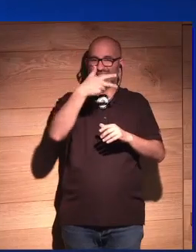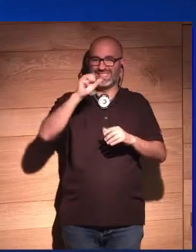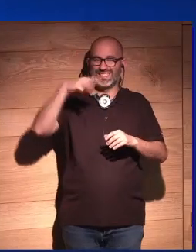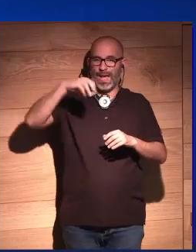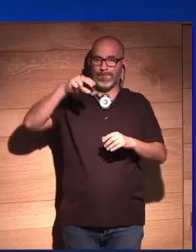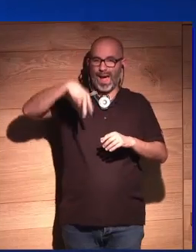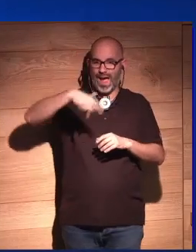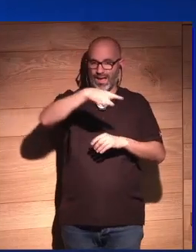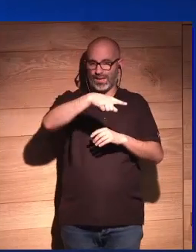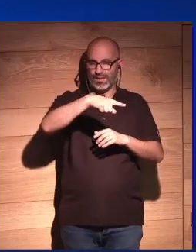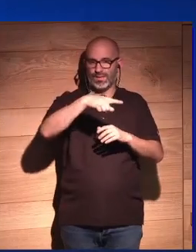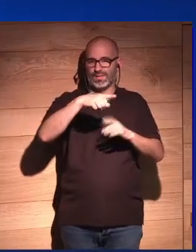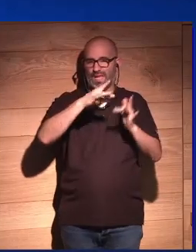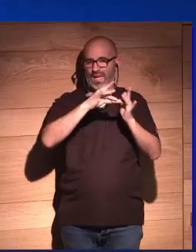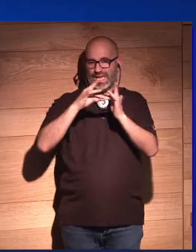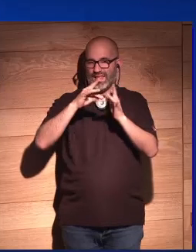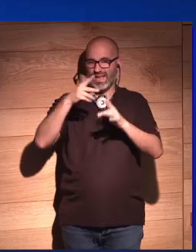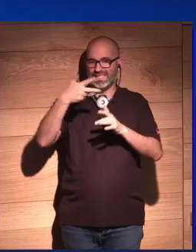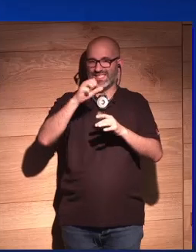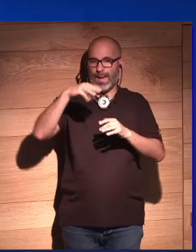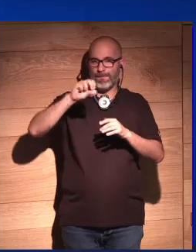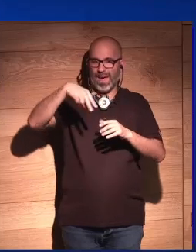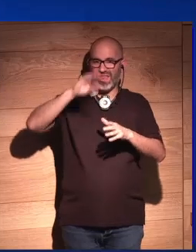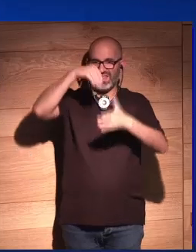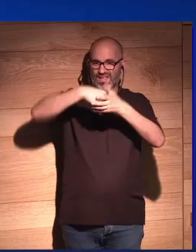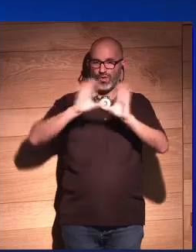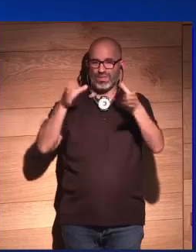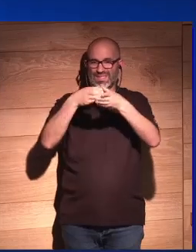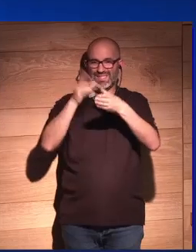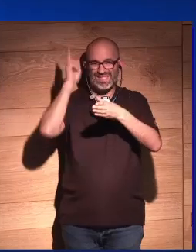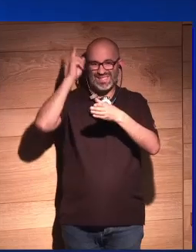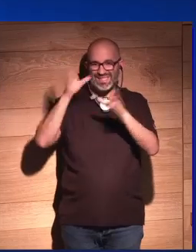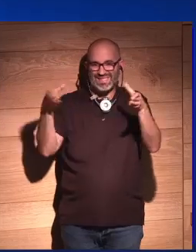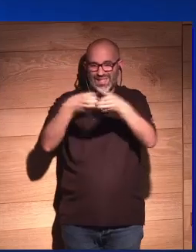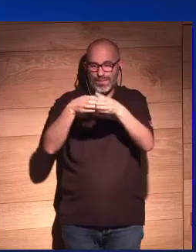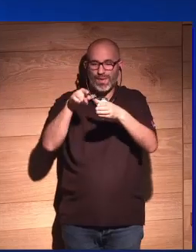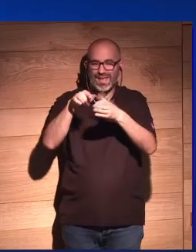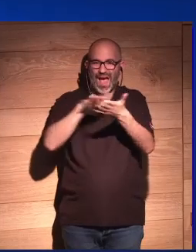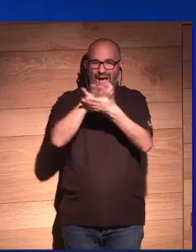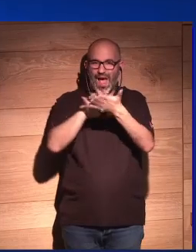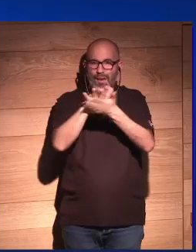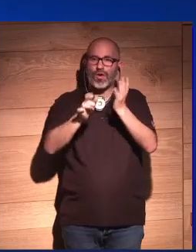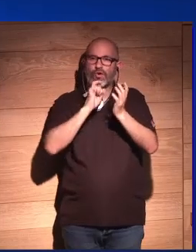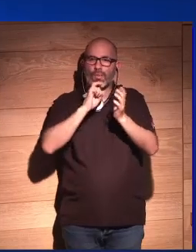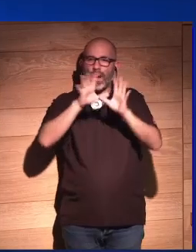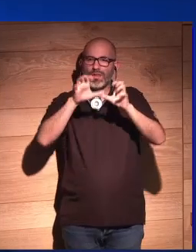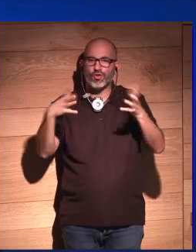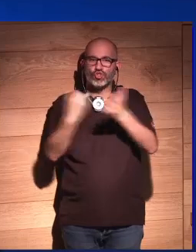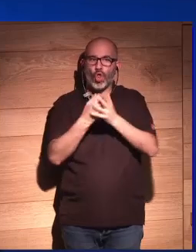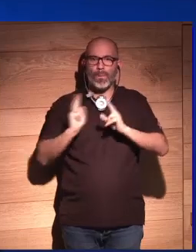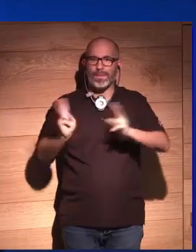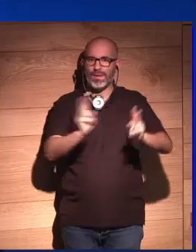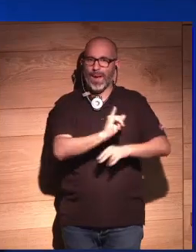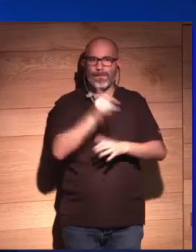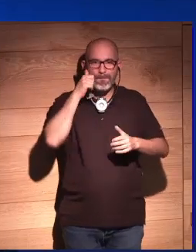tribe, this piece is about, and she's talking about how she learned that everything was alive. And so you're placed